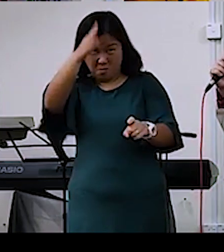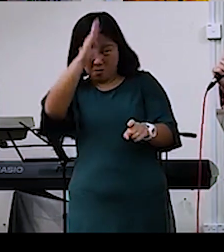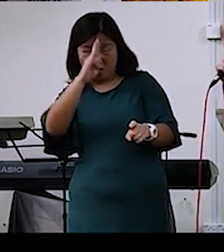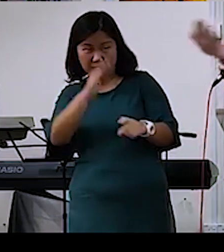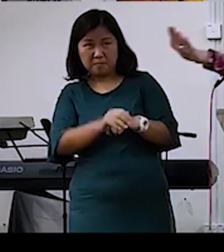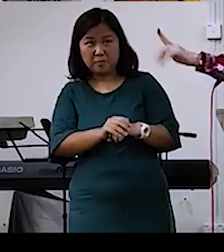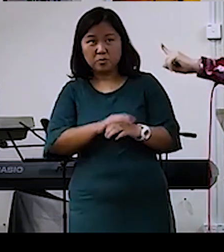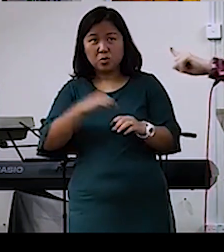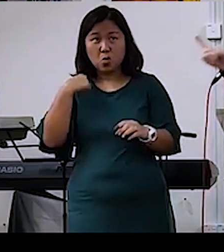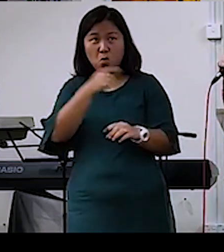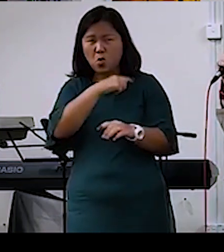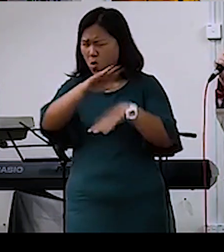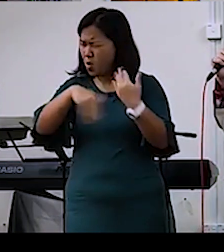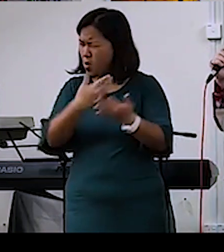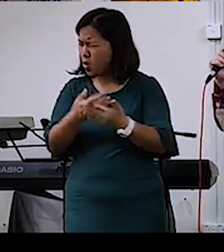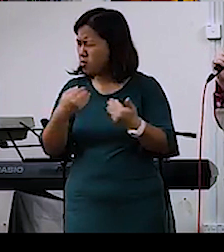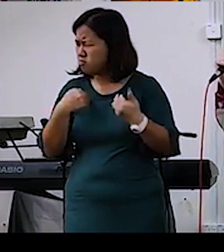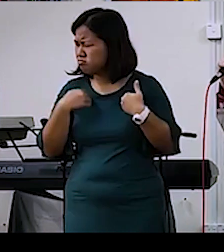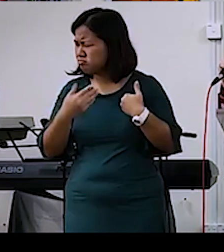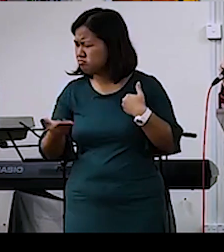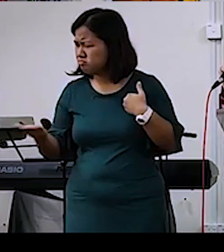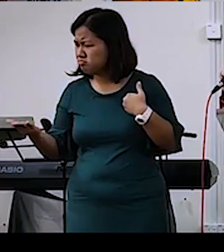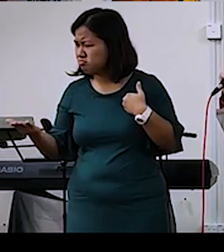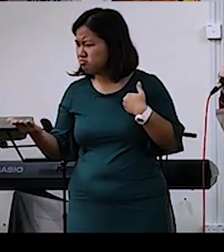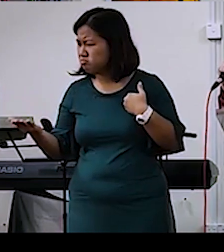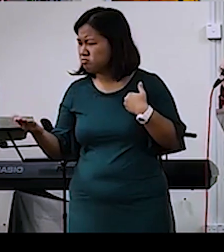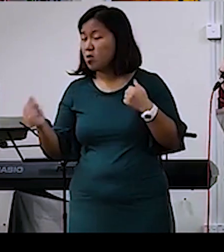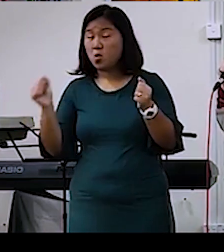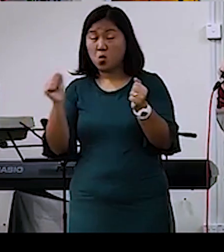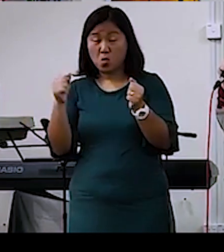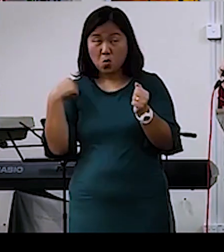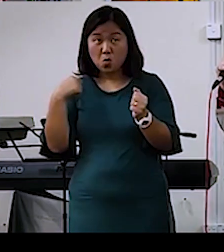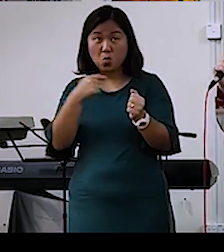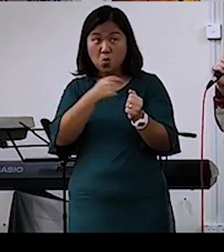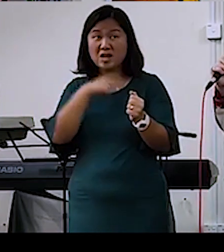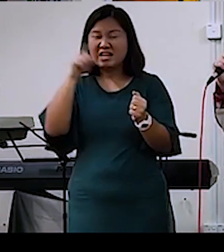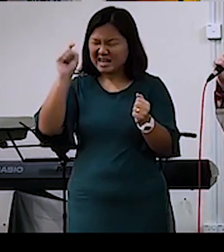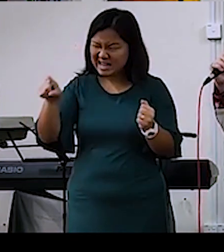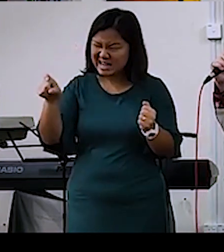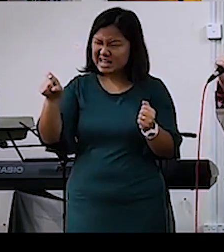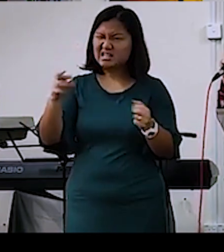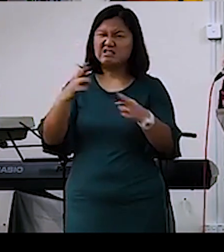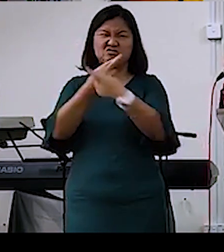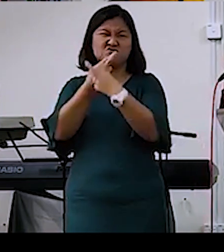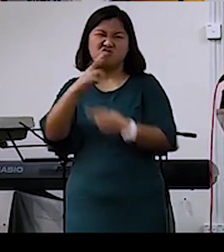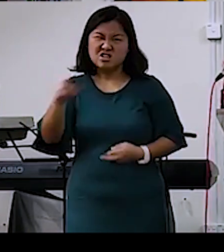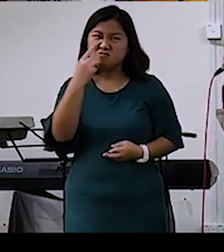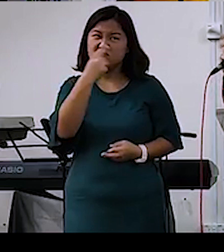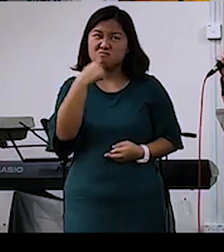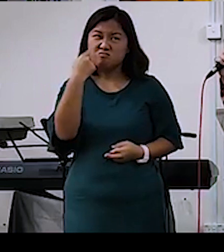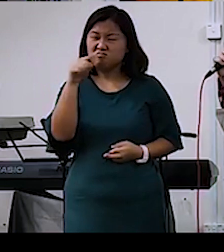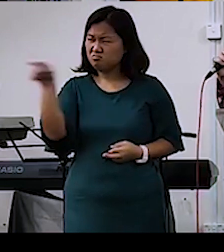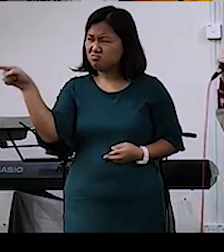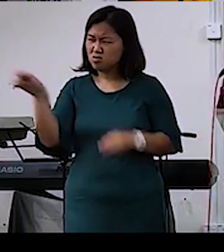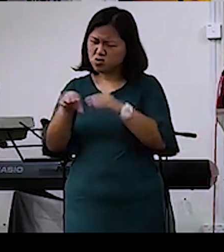we all have things that we need to renounce. Not just ex-homosexuals. We all. Tell the person beside you. You got to do renouncing too. Come on, tell